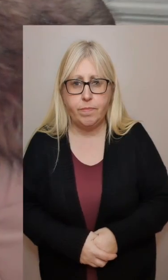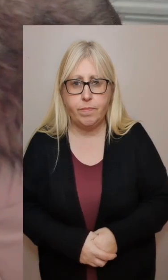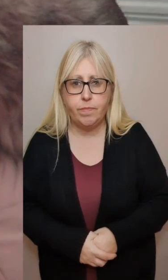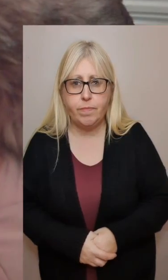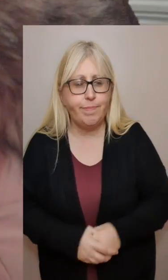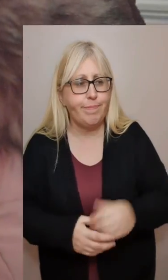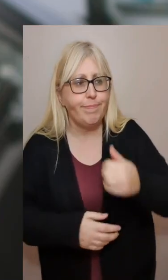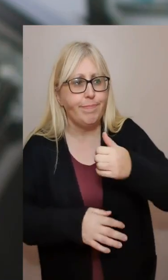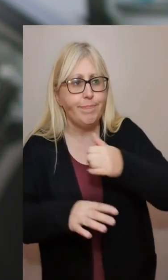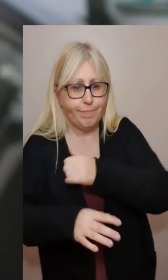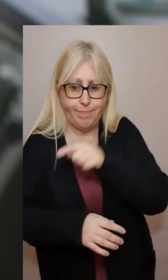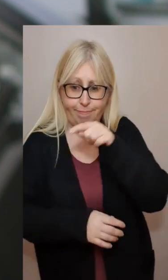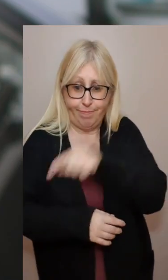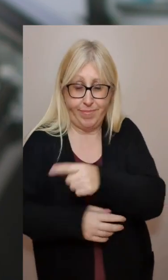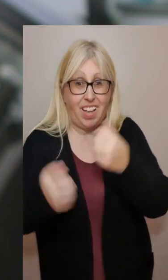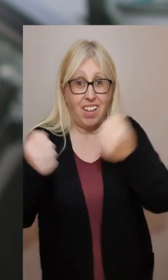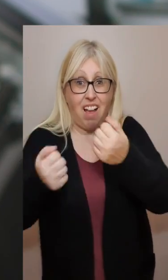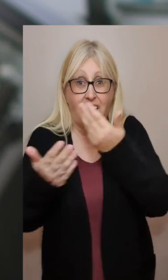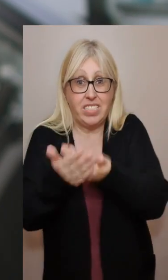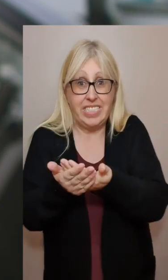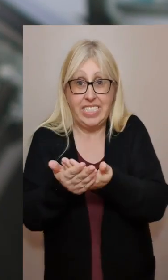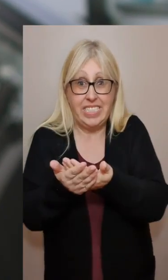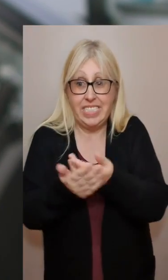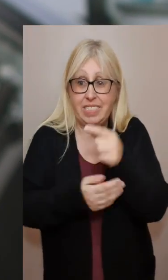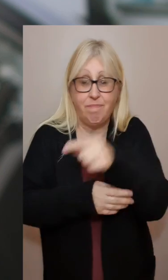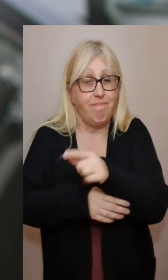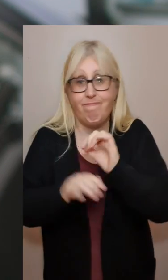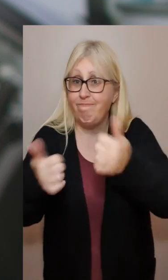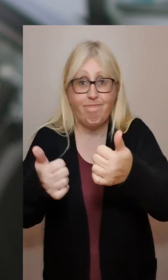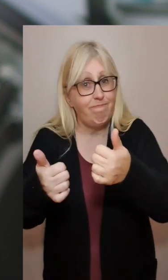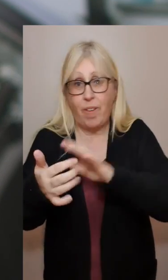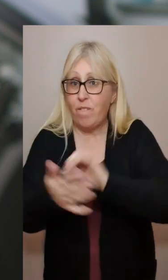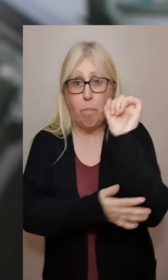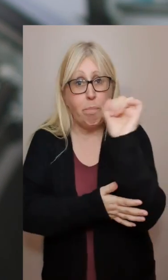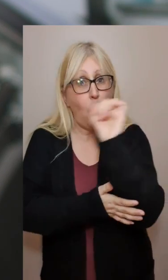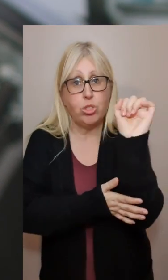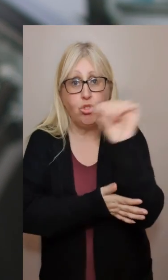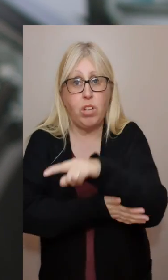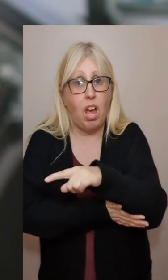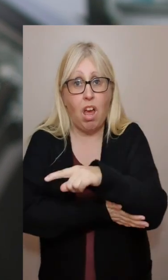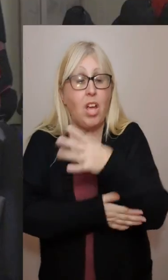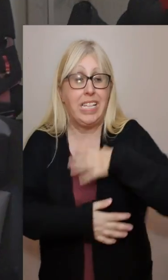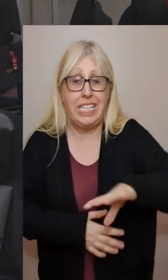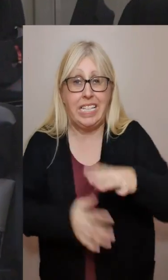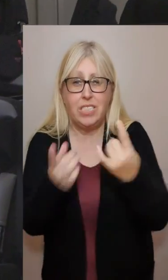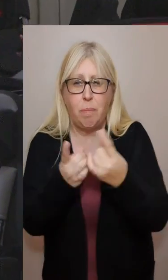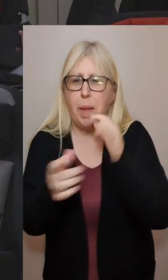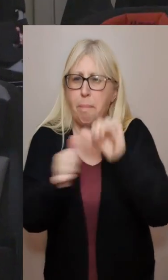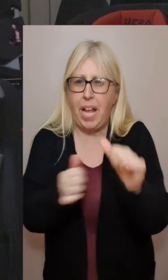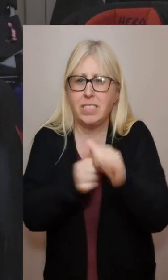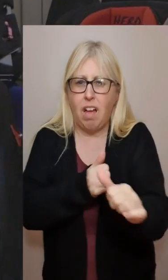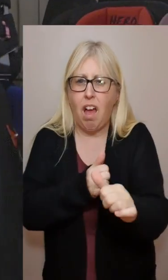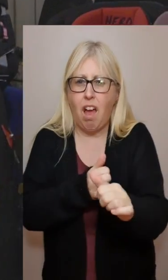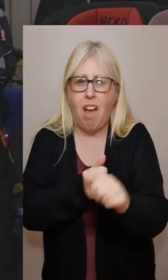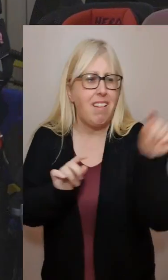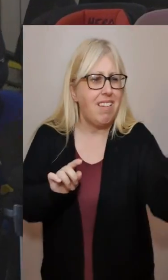Noah's car seat wasn't okay for his posture, so we needed something a bit better. They know what